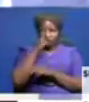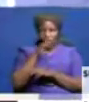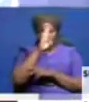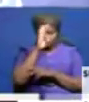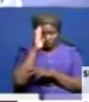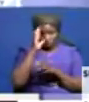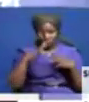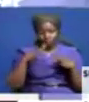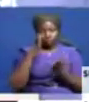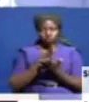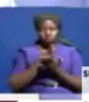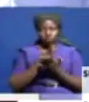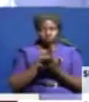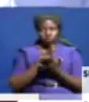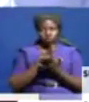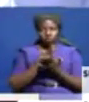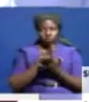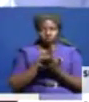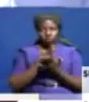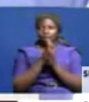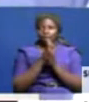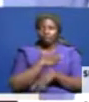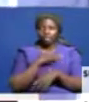start working. Yes. It has been,